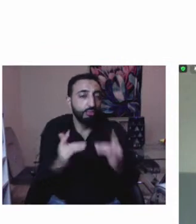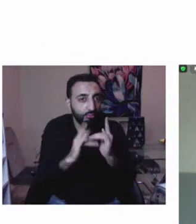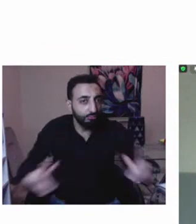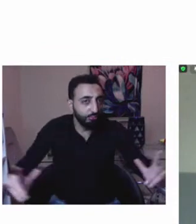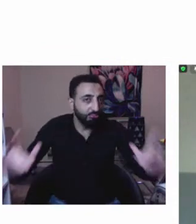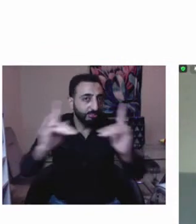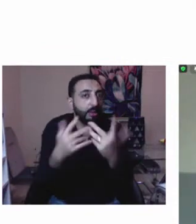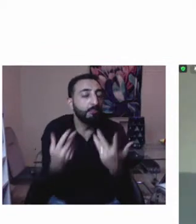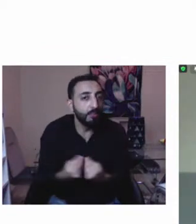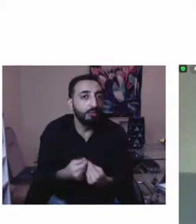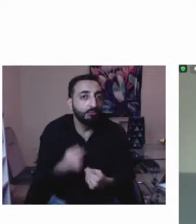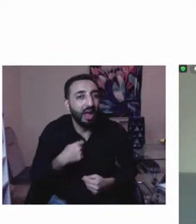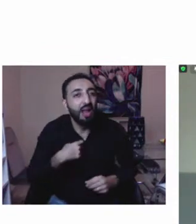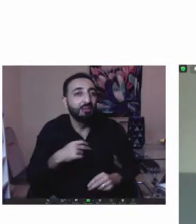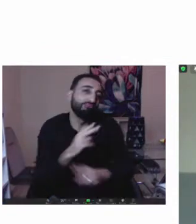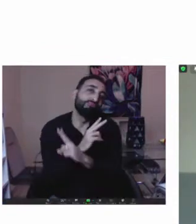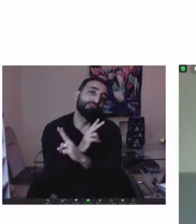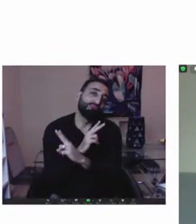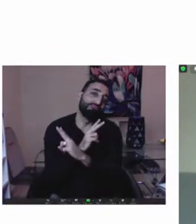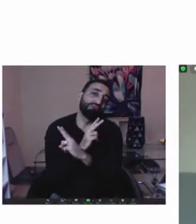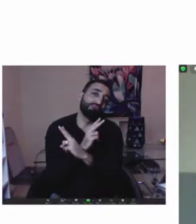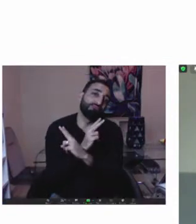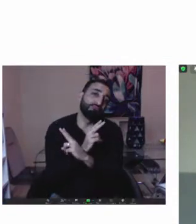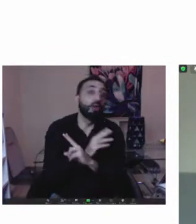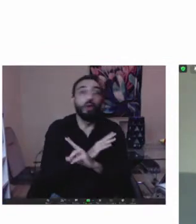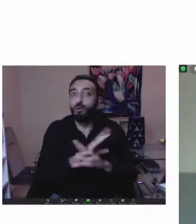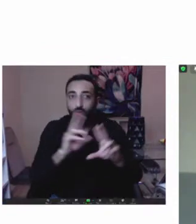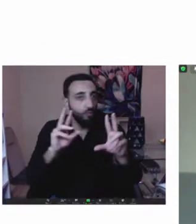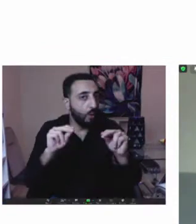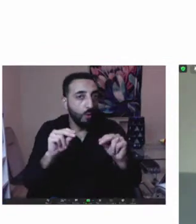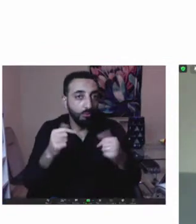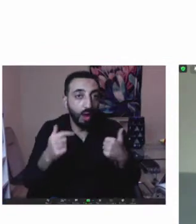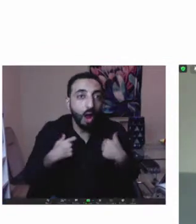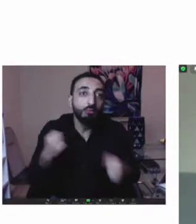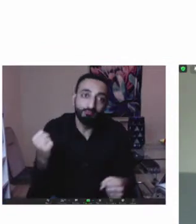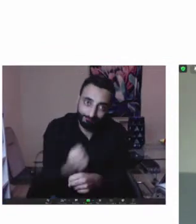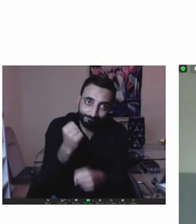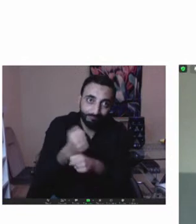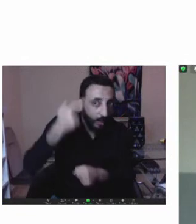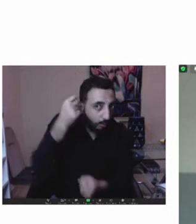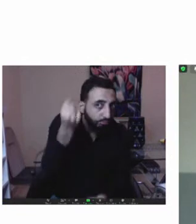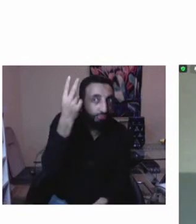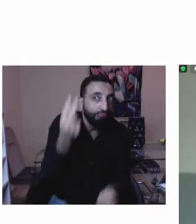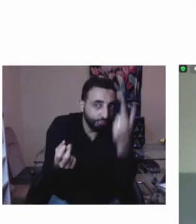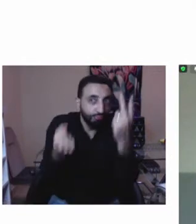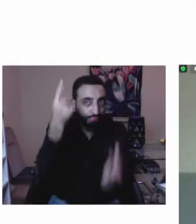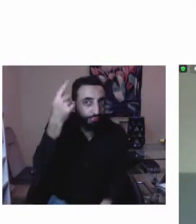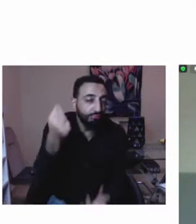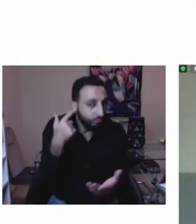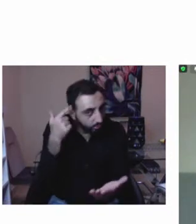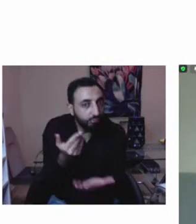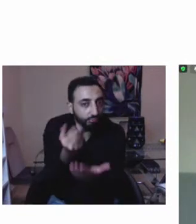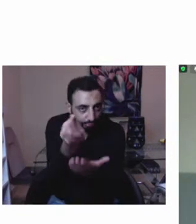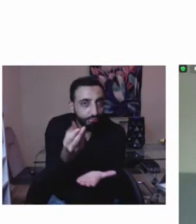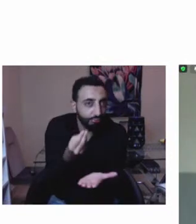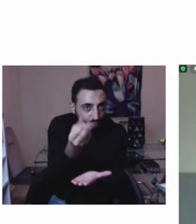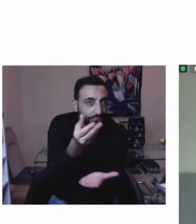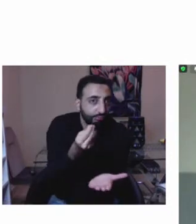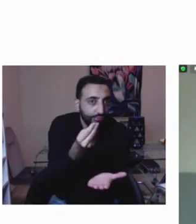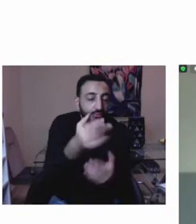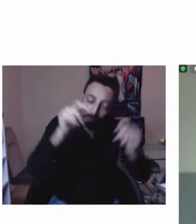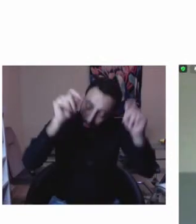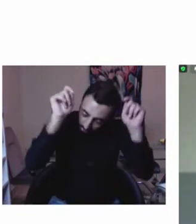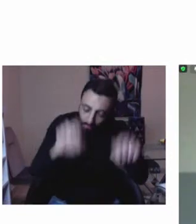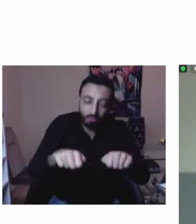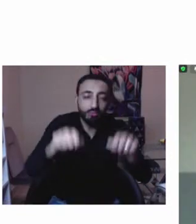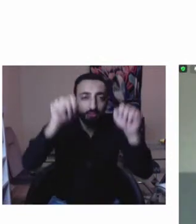believe that this is how peace is built, by giving a full place to young people, but above all, by giving them the chance and